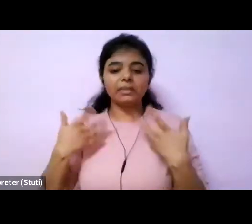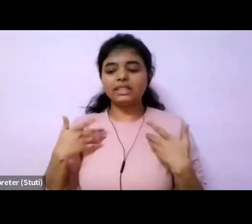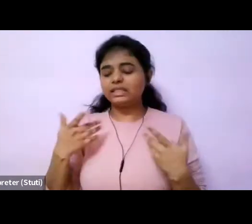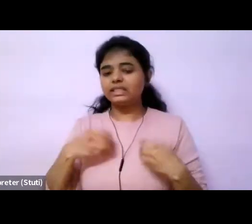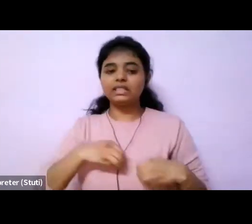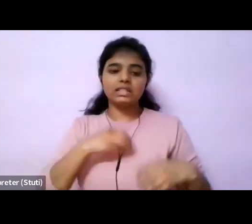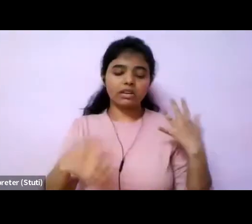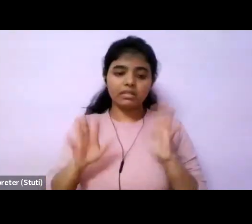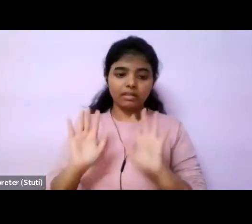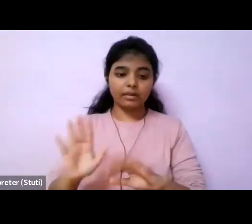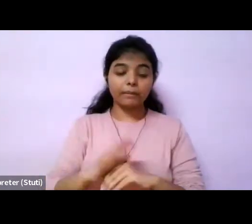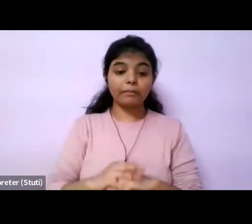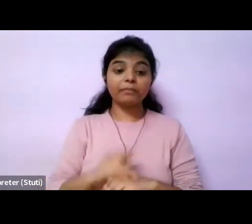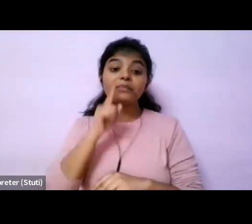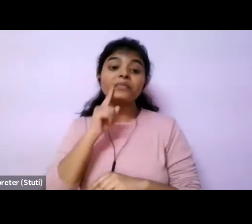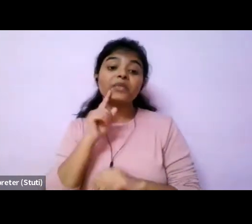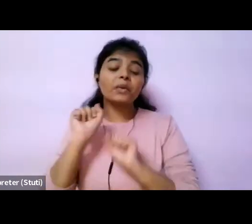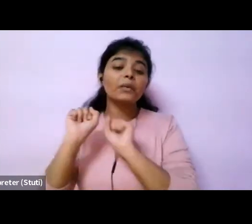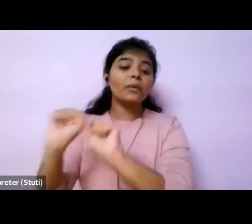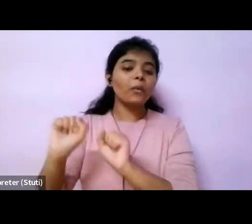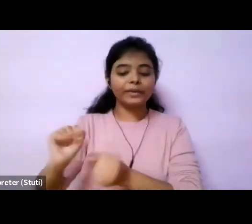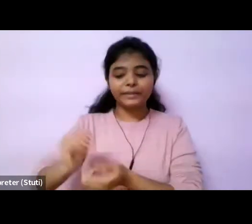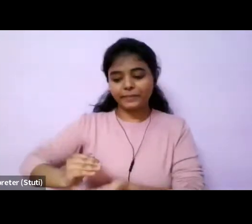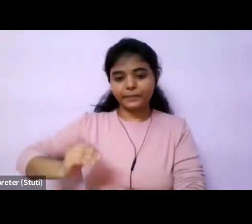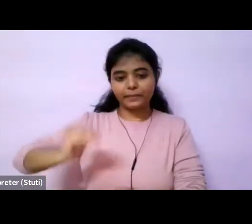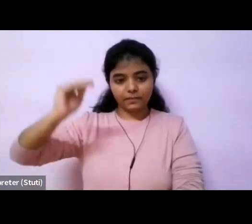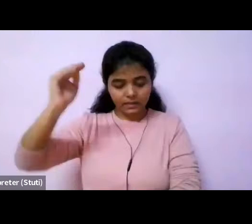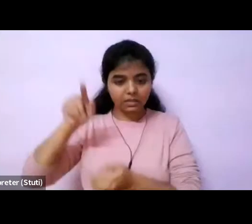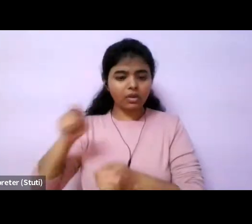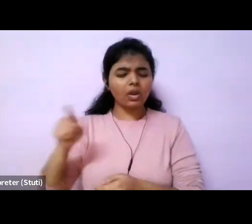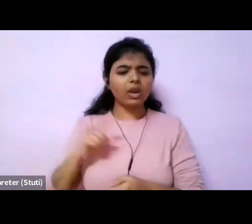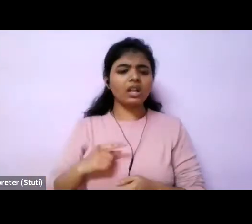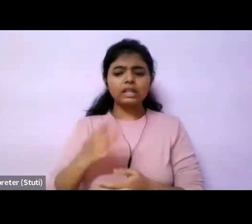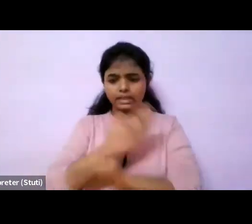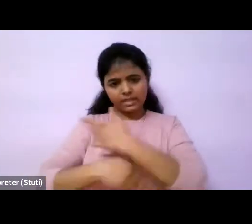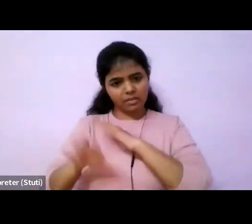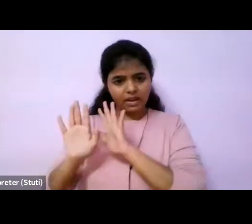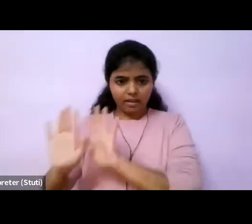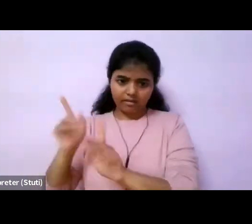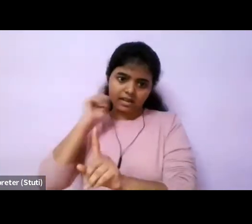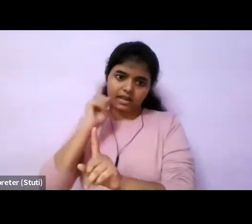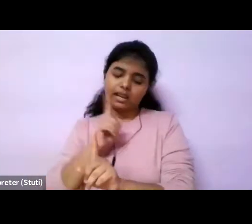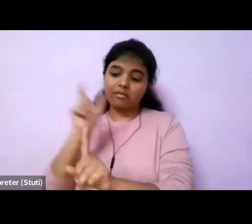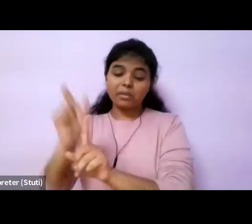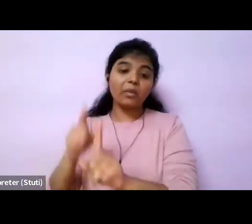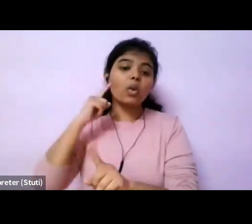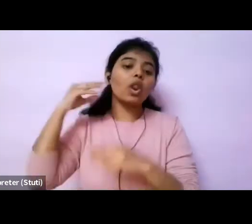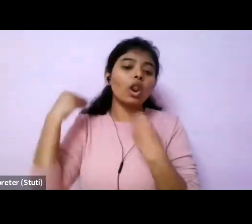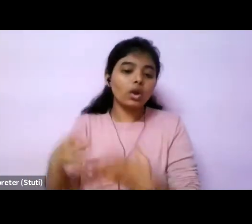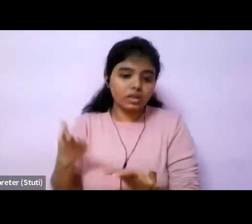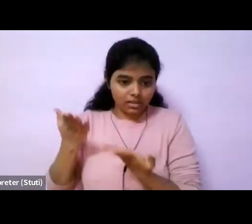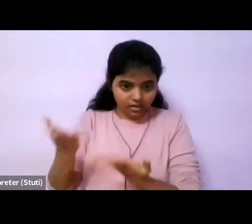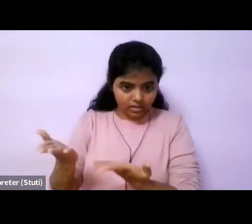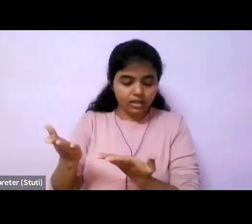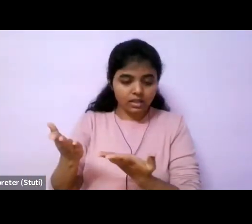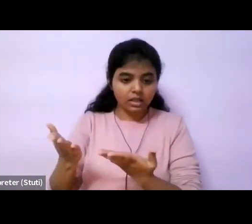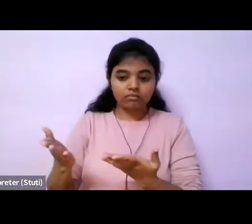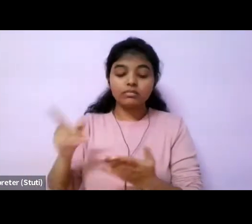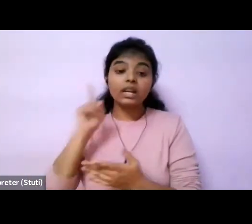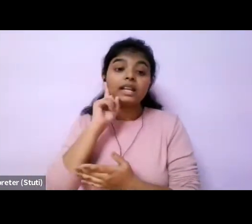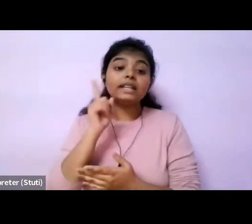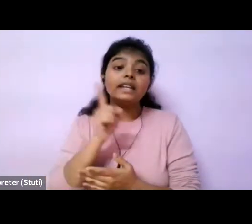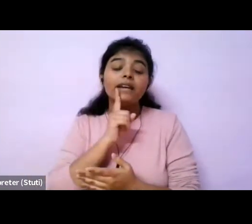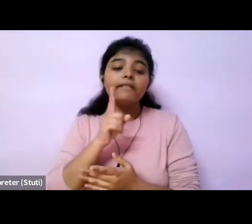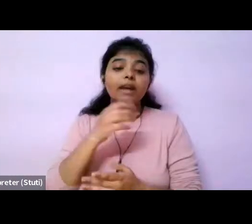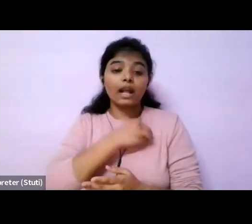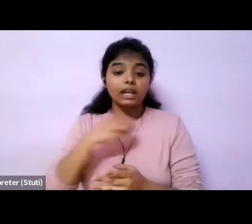initial phase of Madan's coping with this disability thereby becomes a narrative of hearing loss, wherein deafness is medically perceived